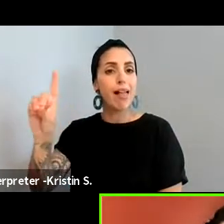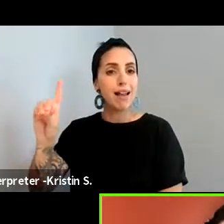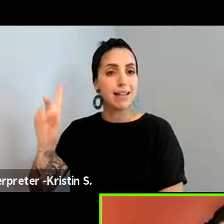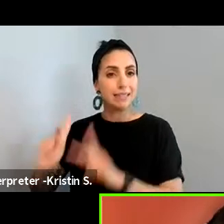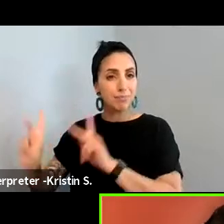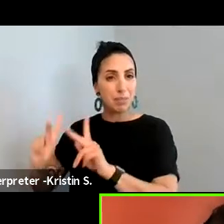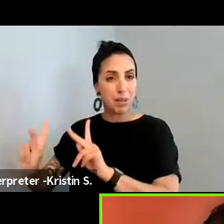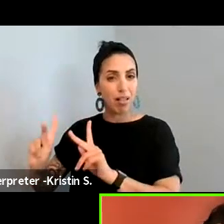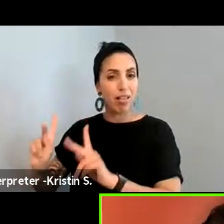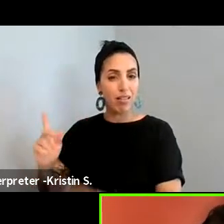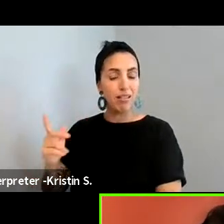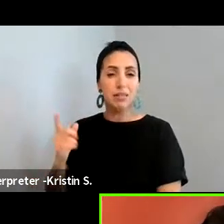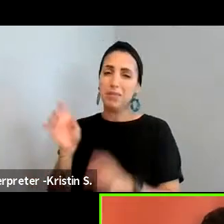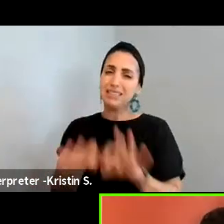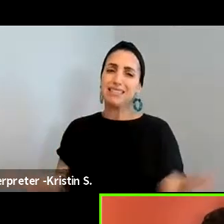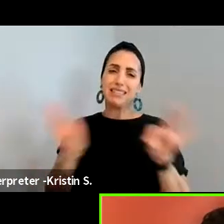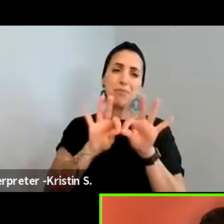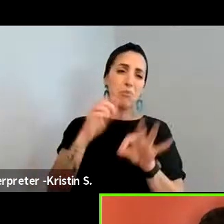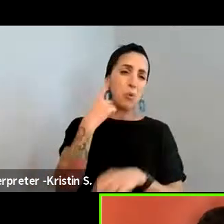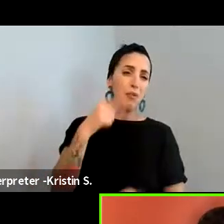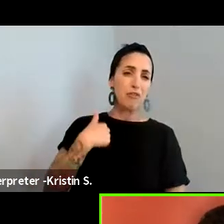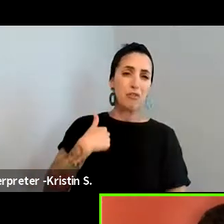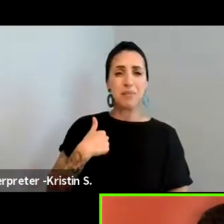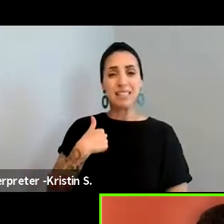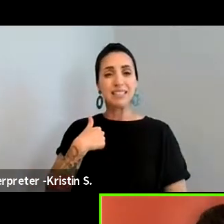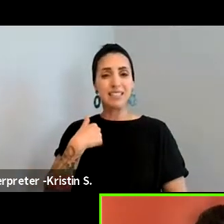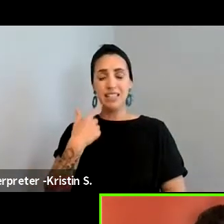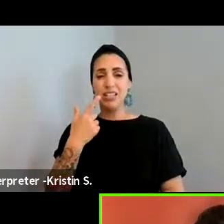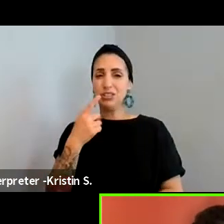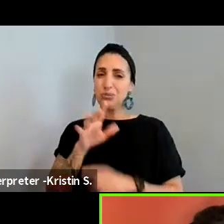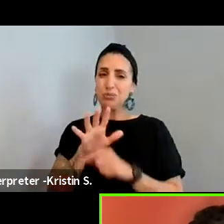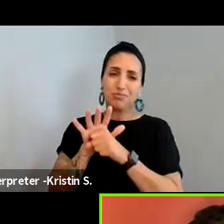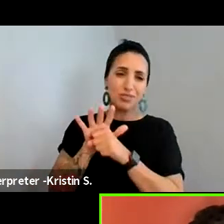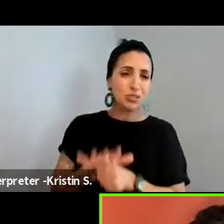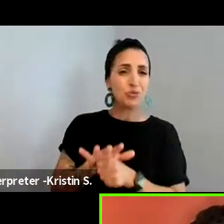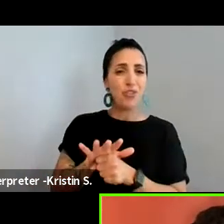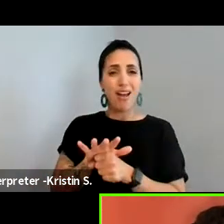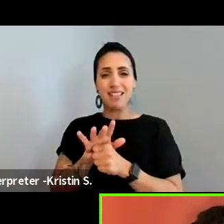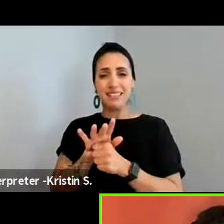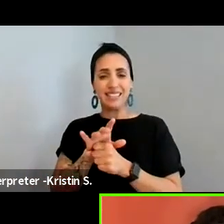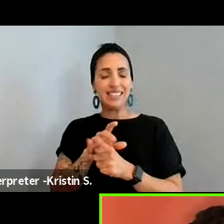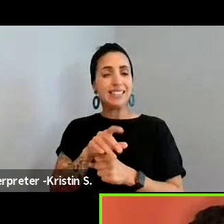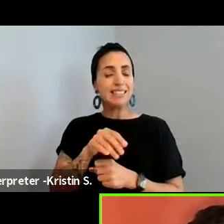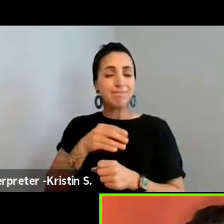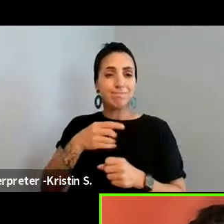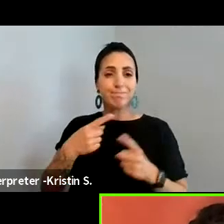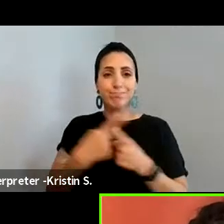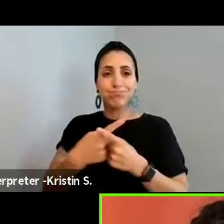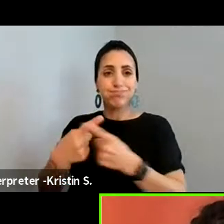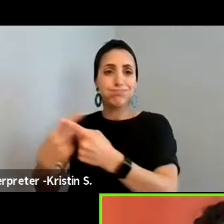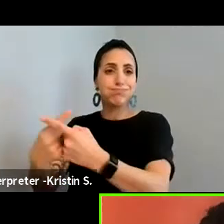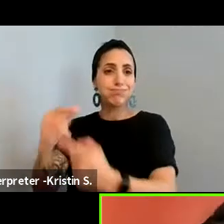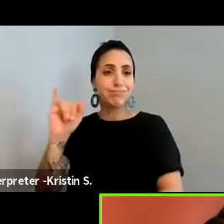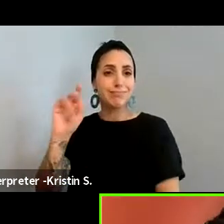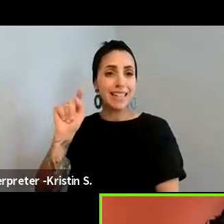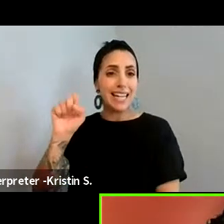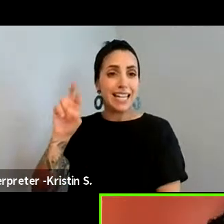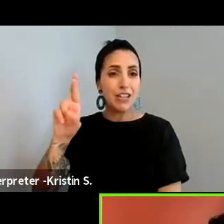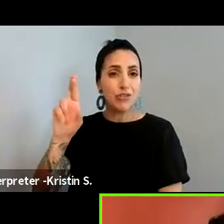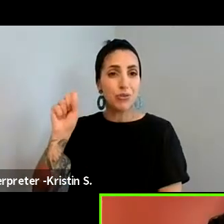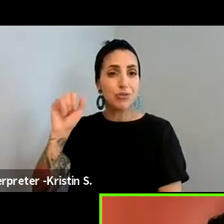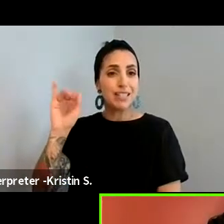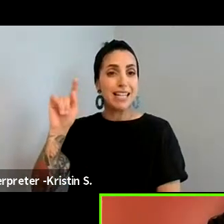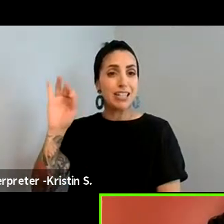to always stress intersectionality when I'm speaking. Yeah, and I also am very involved